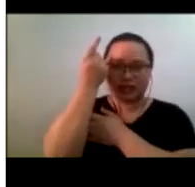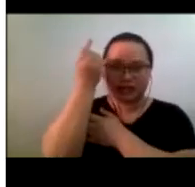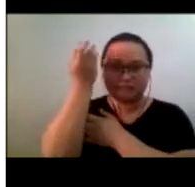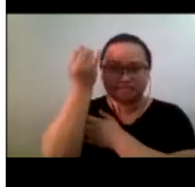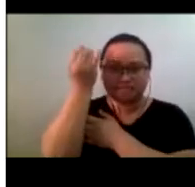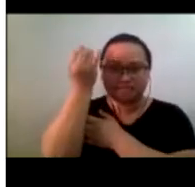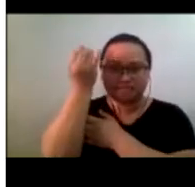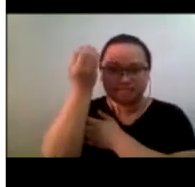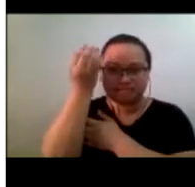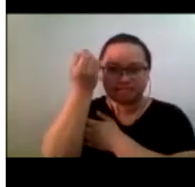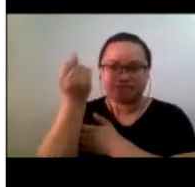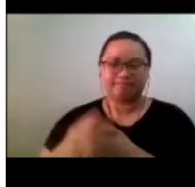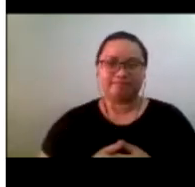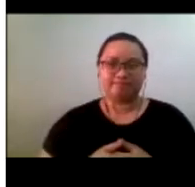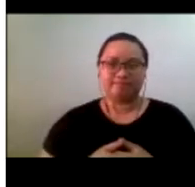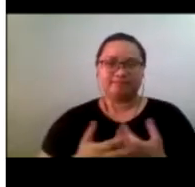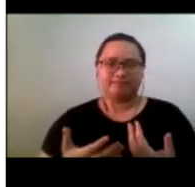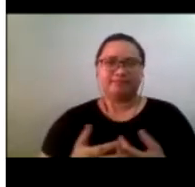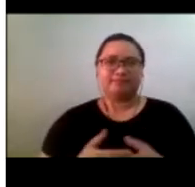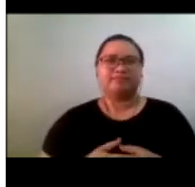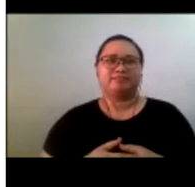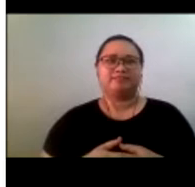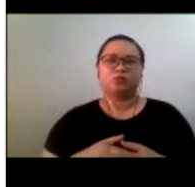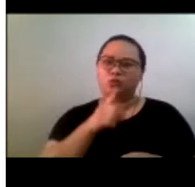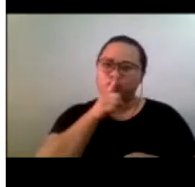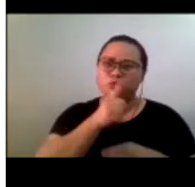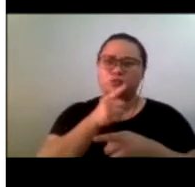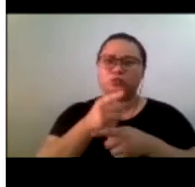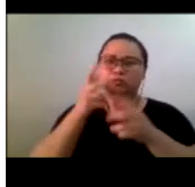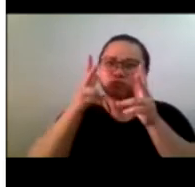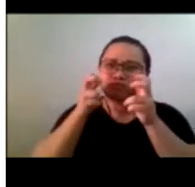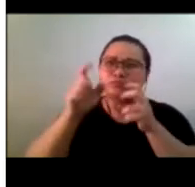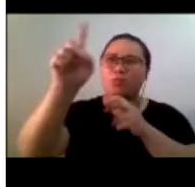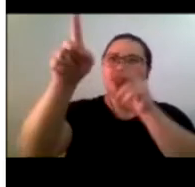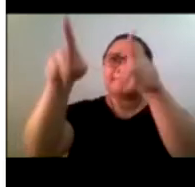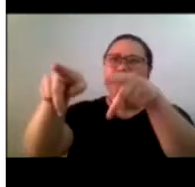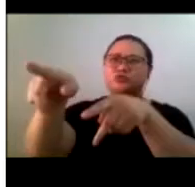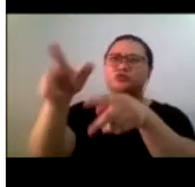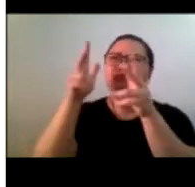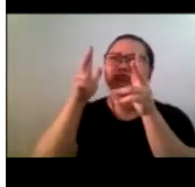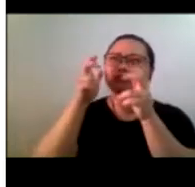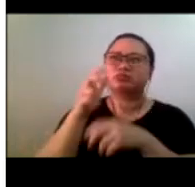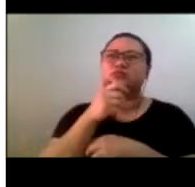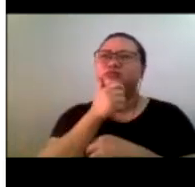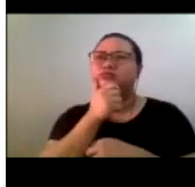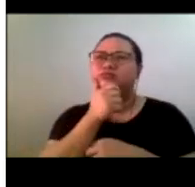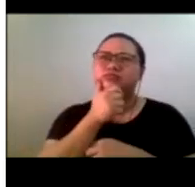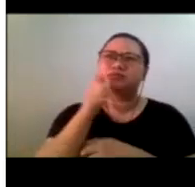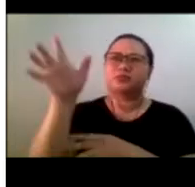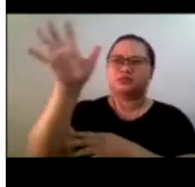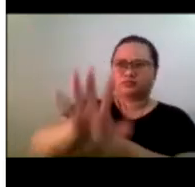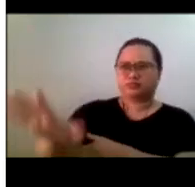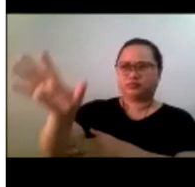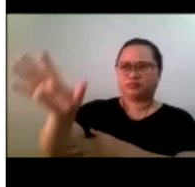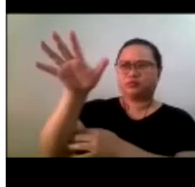what the person is saying. To know what the person is not saying. Because the person is telling you something, even if the